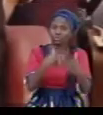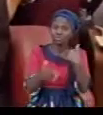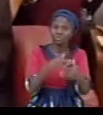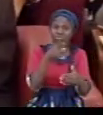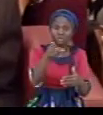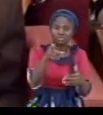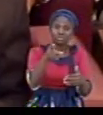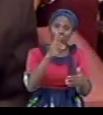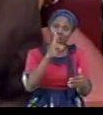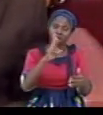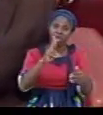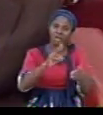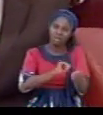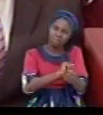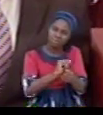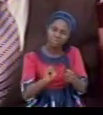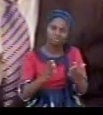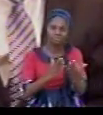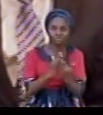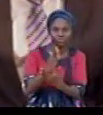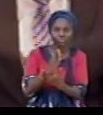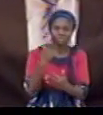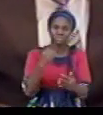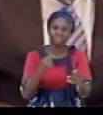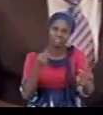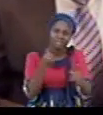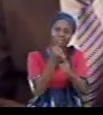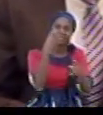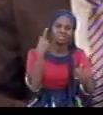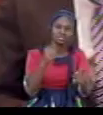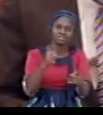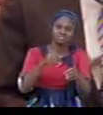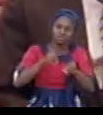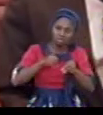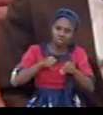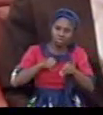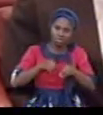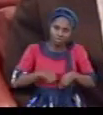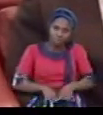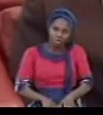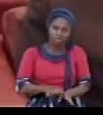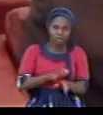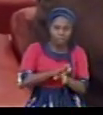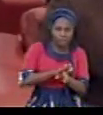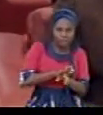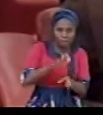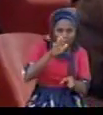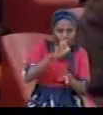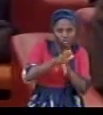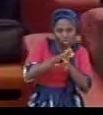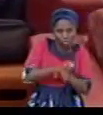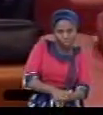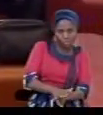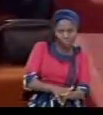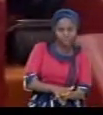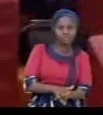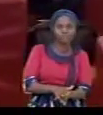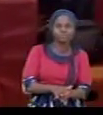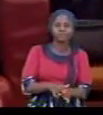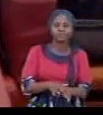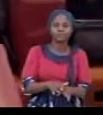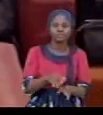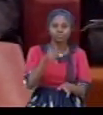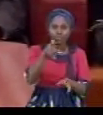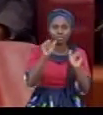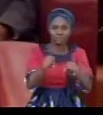the attack and the oppression, whatever the sickness and the challenge, when I take, and you can do